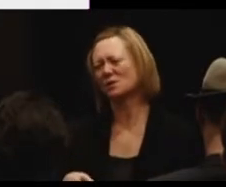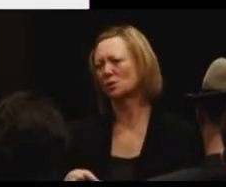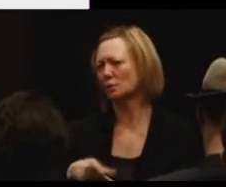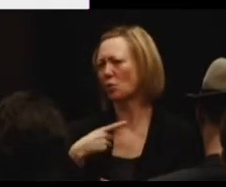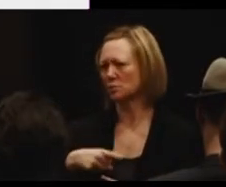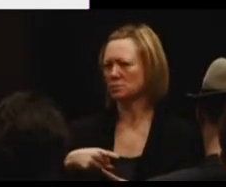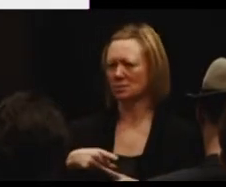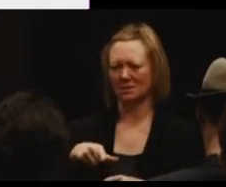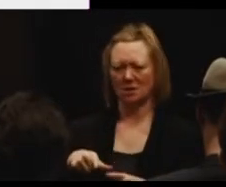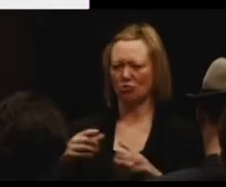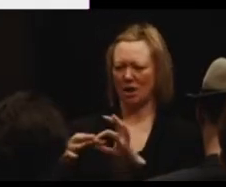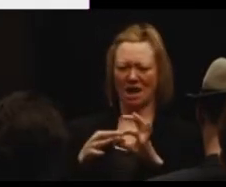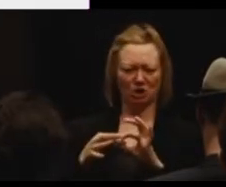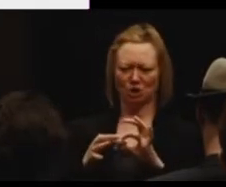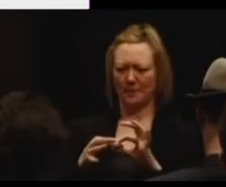relationship between